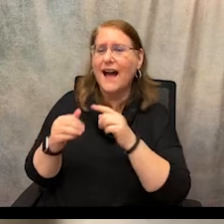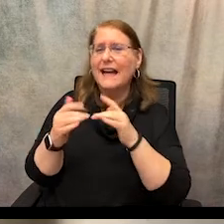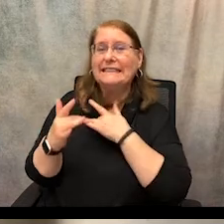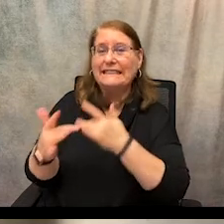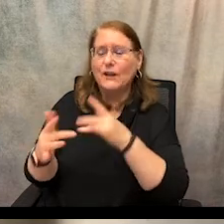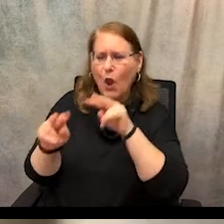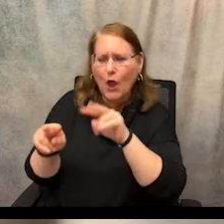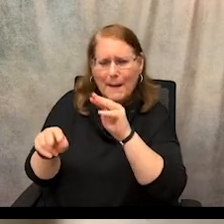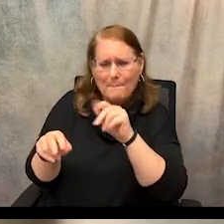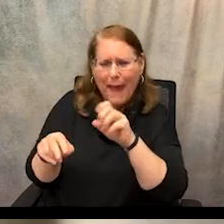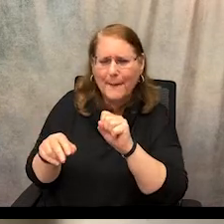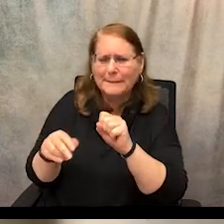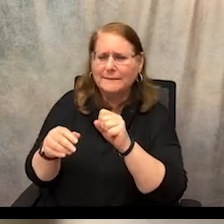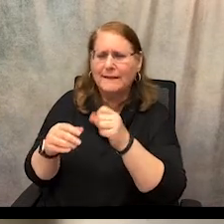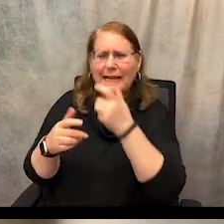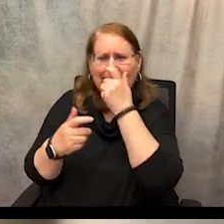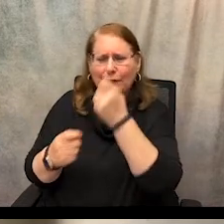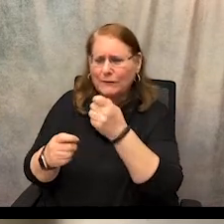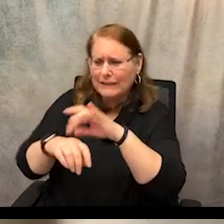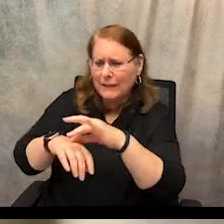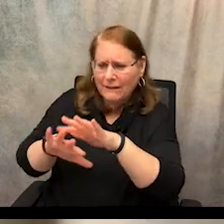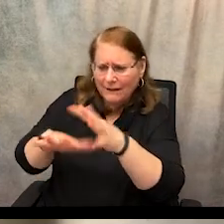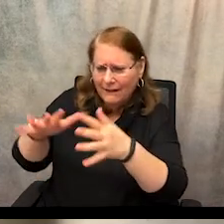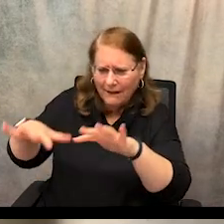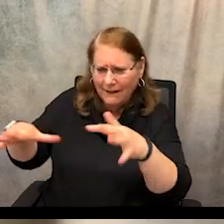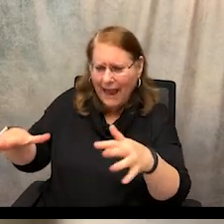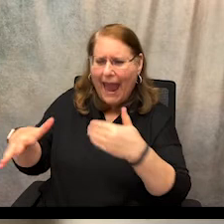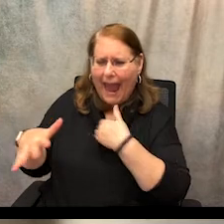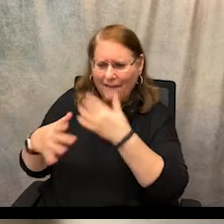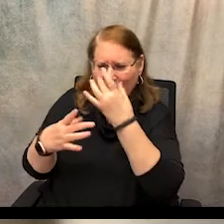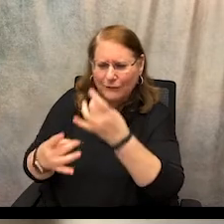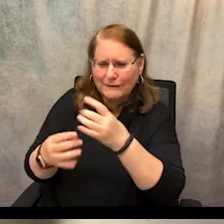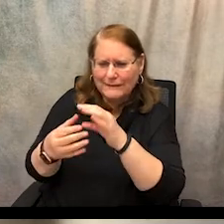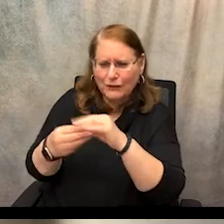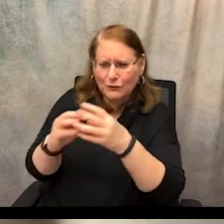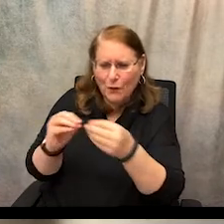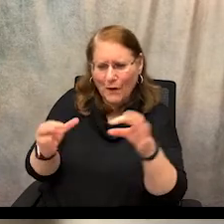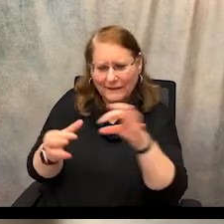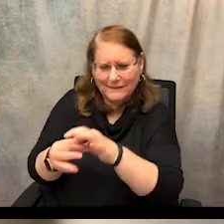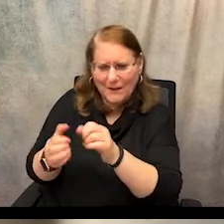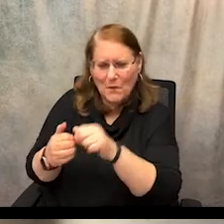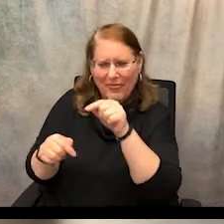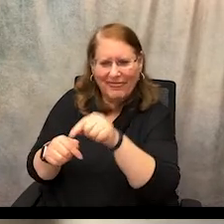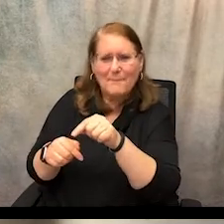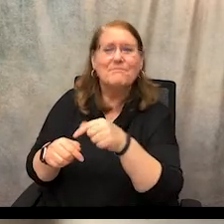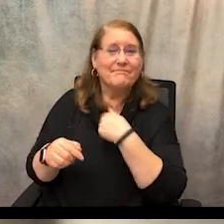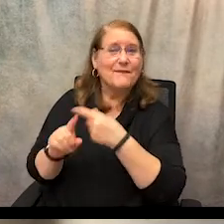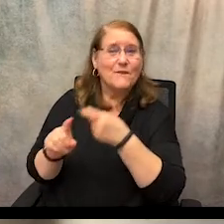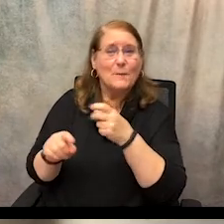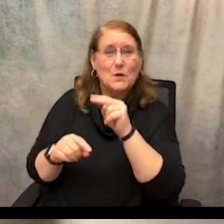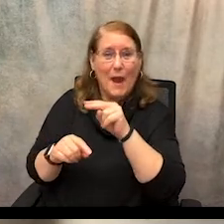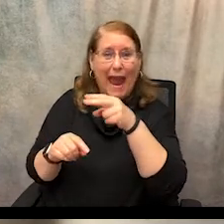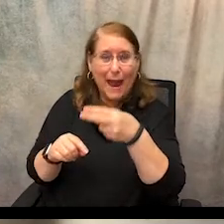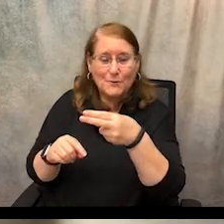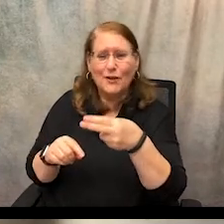with interesting topographies often have interesting stories associated with them. And I'm from New